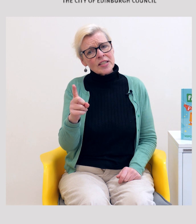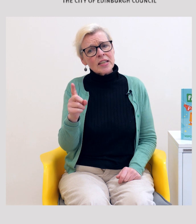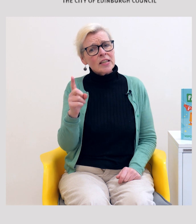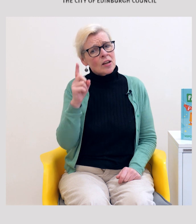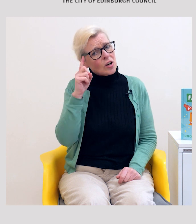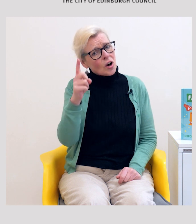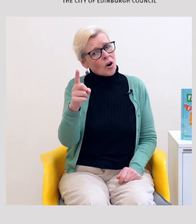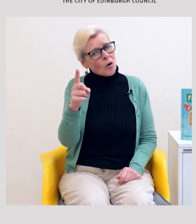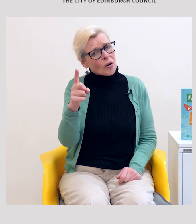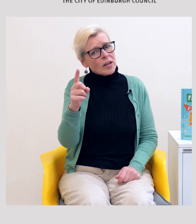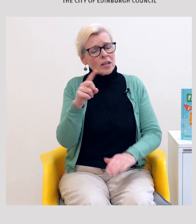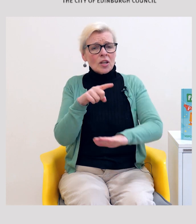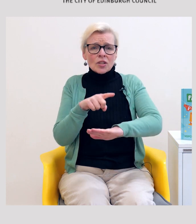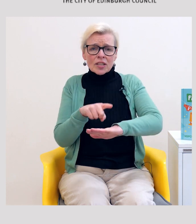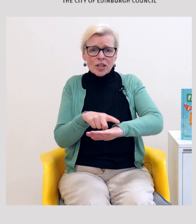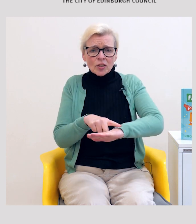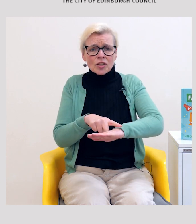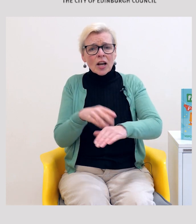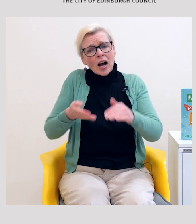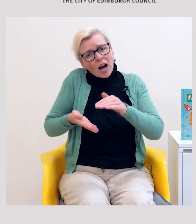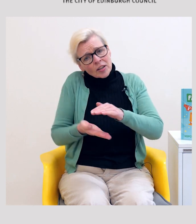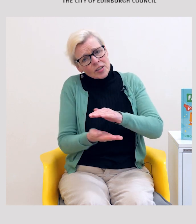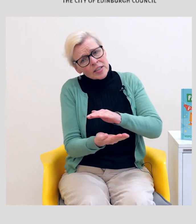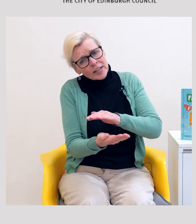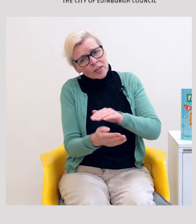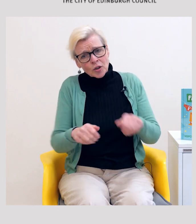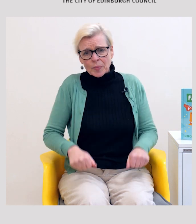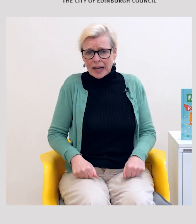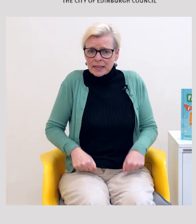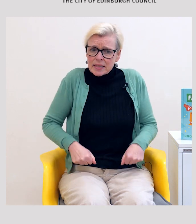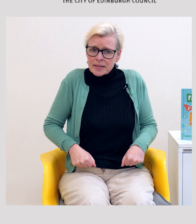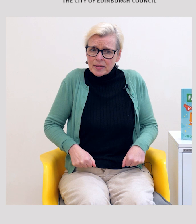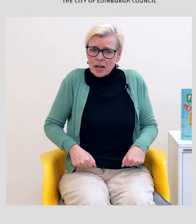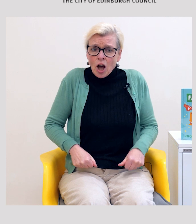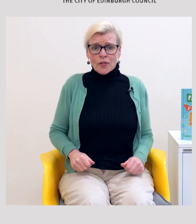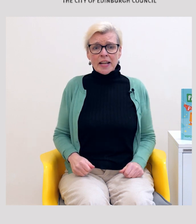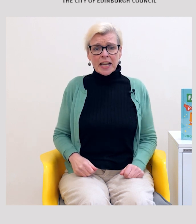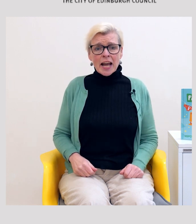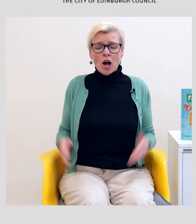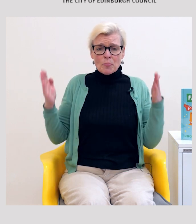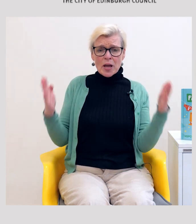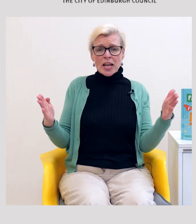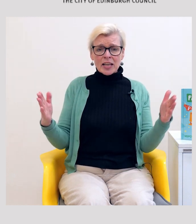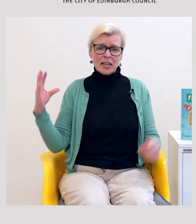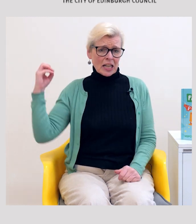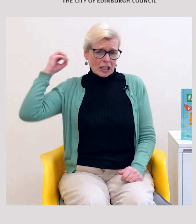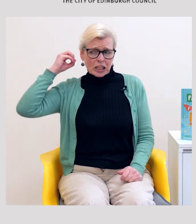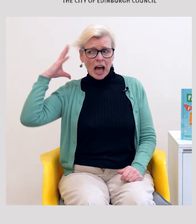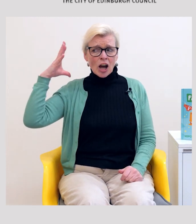to see or to touch underneath your pants, they'd get a